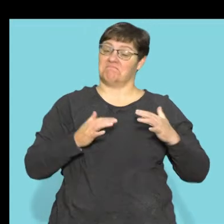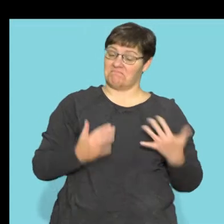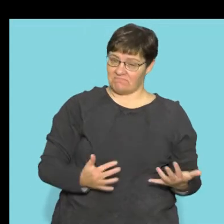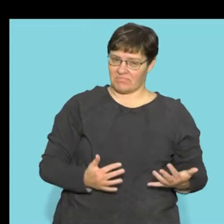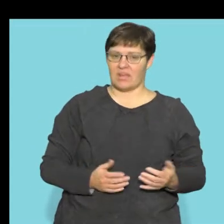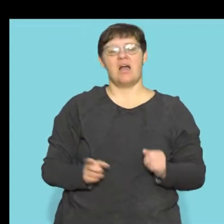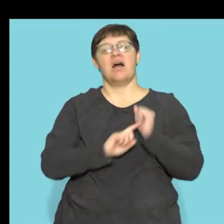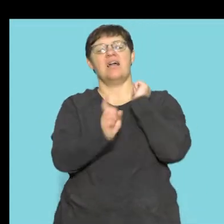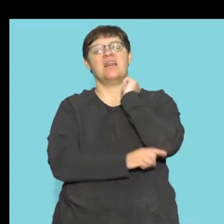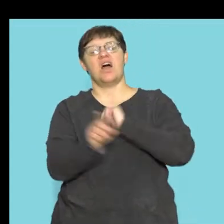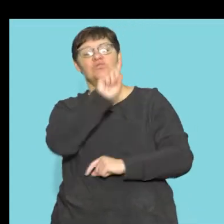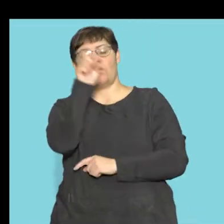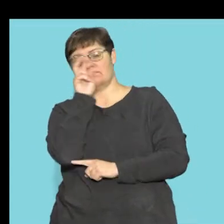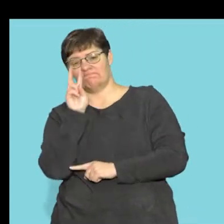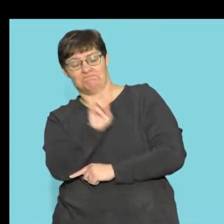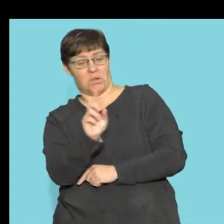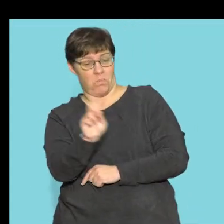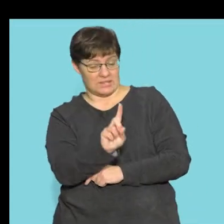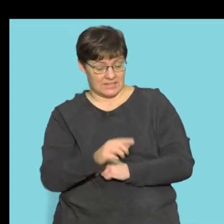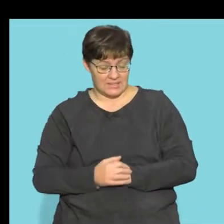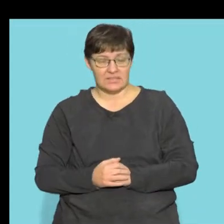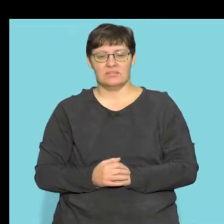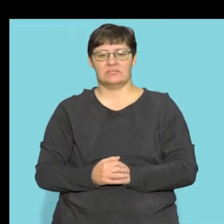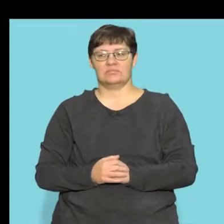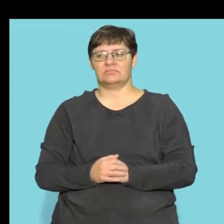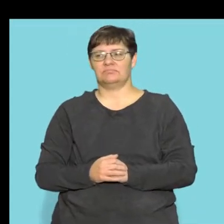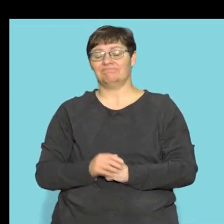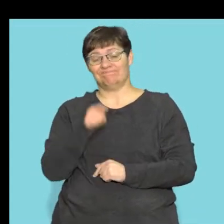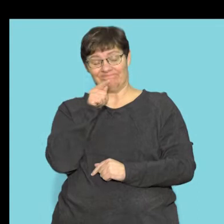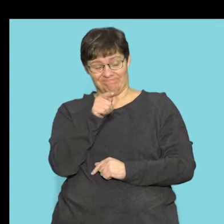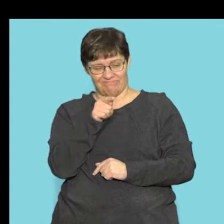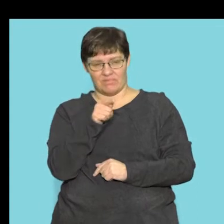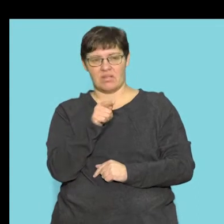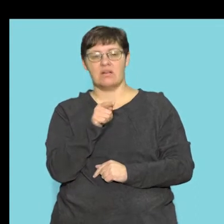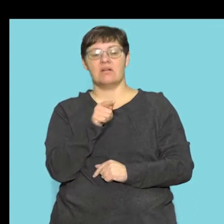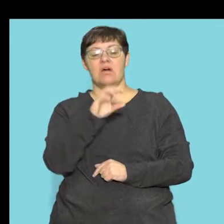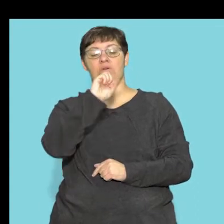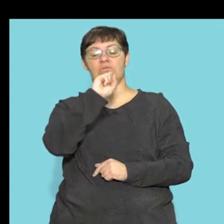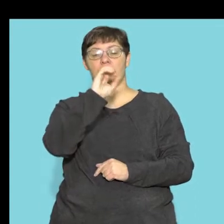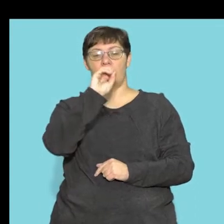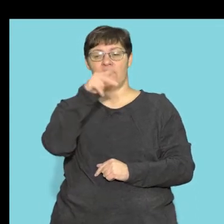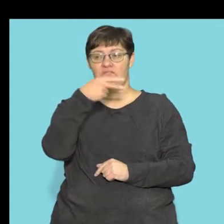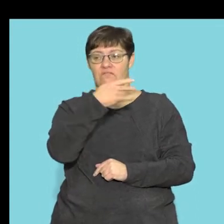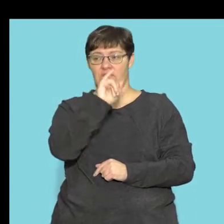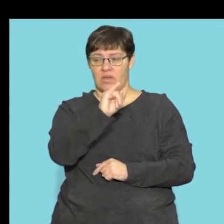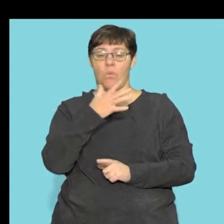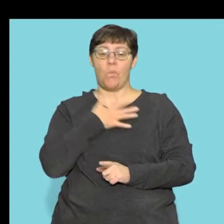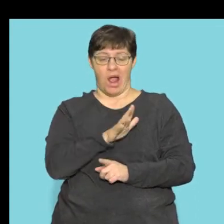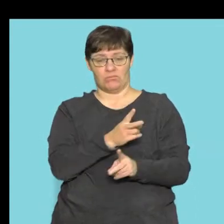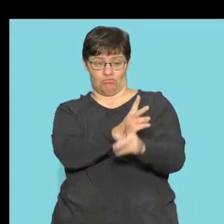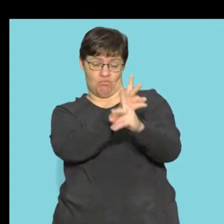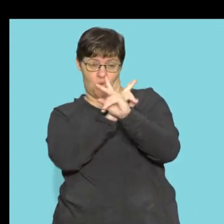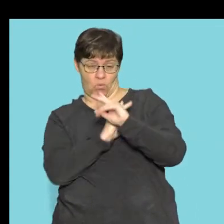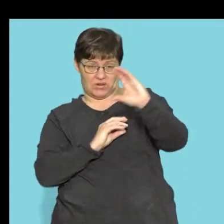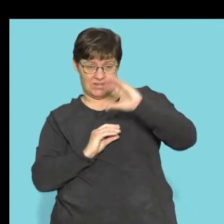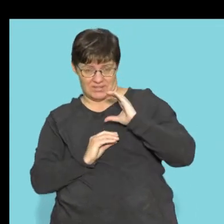So the last question that we're going to look at for now will be this one. So Sophie wants to take out a loan.